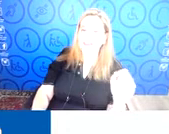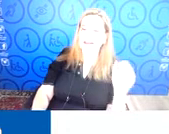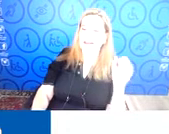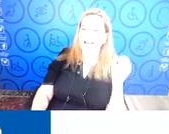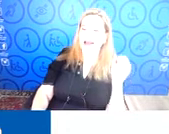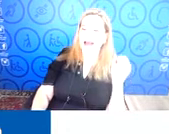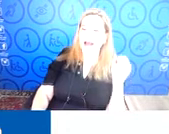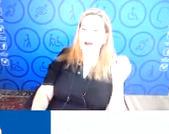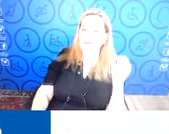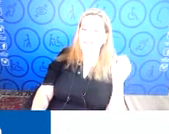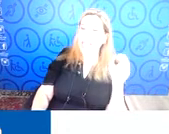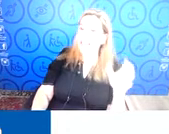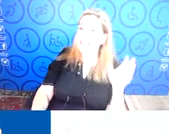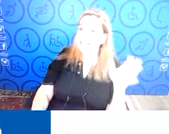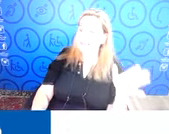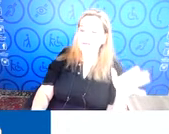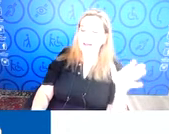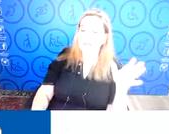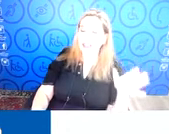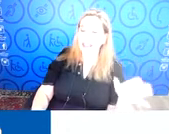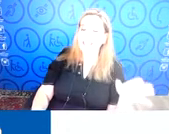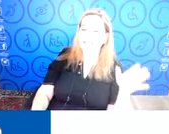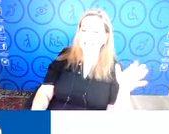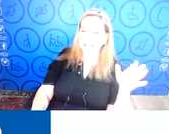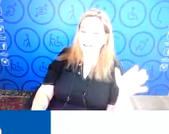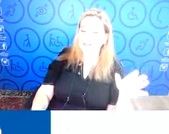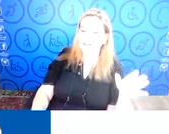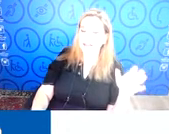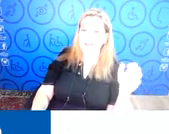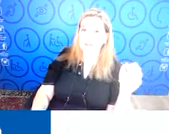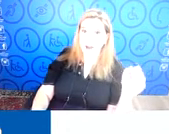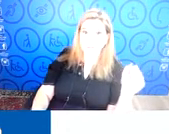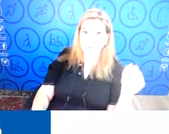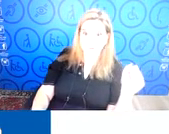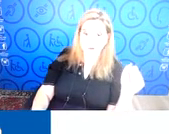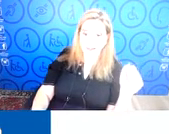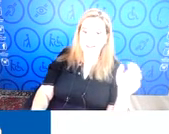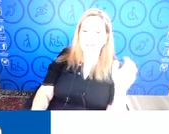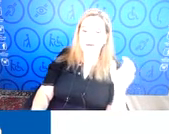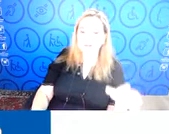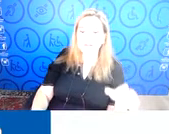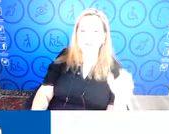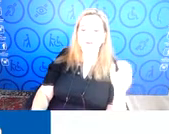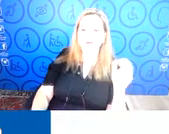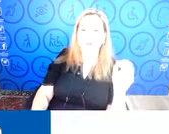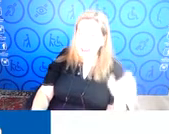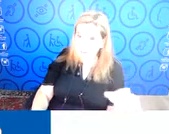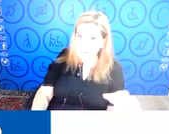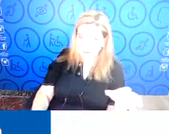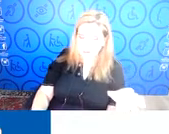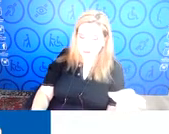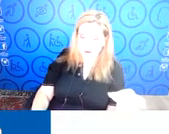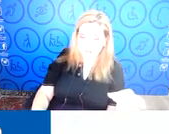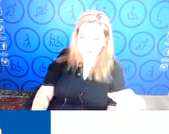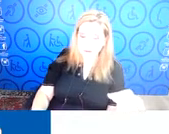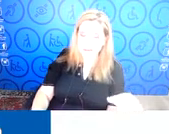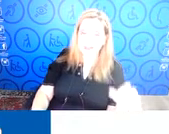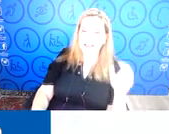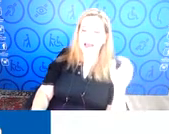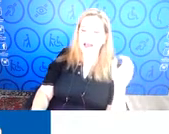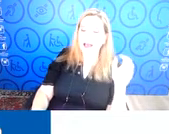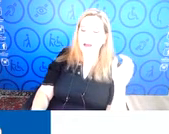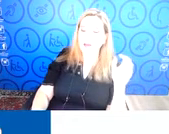enjoying the Access Israel 8 International Conference. those of you who haven't been to our